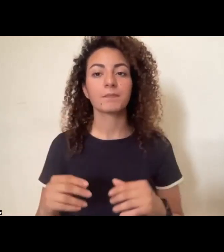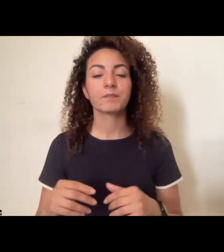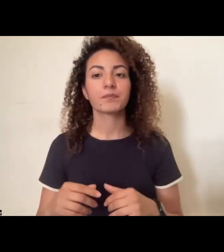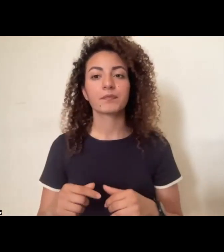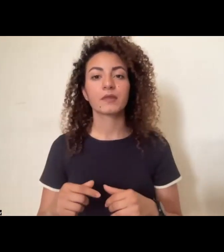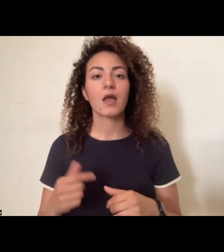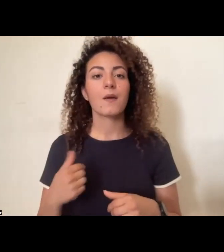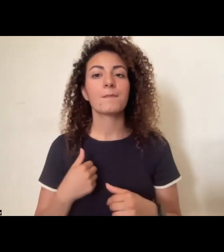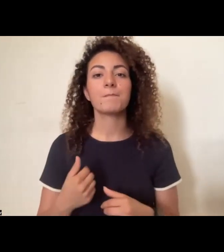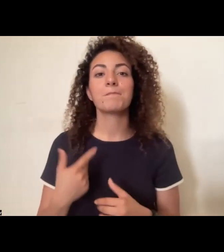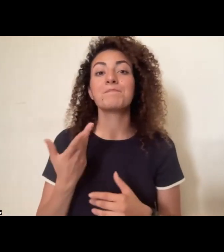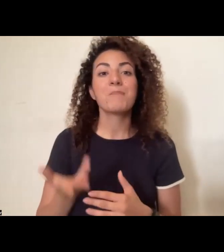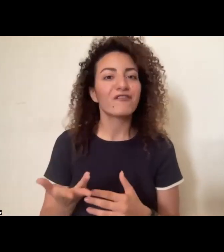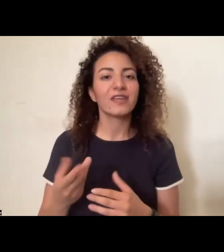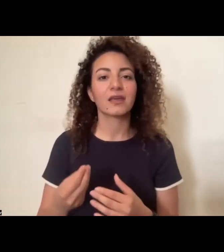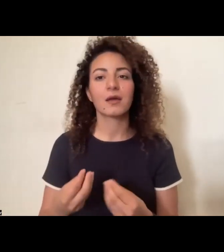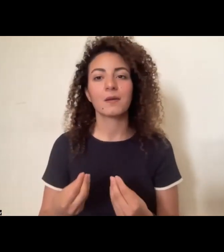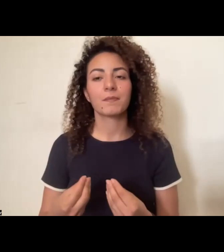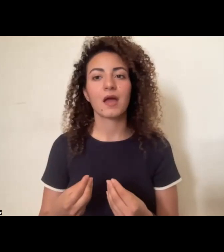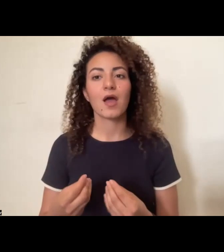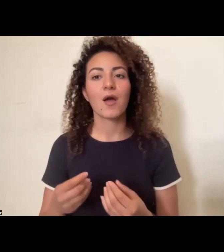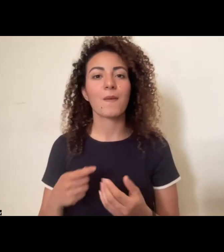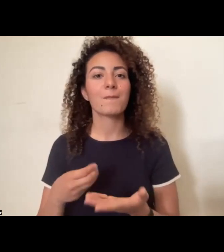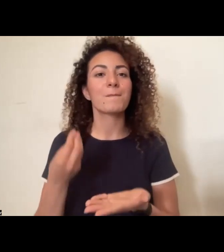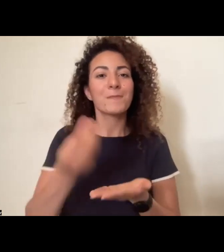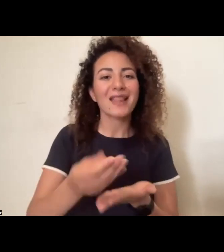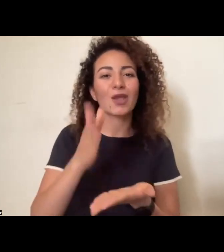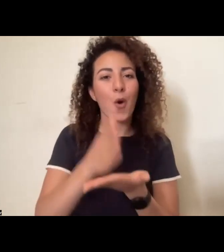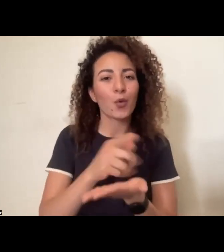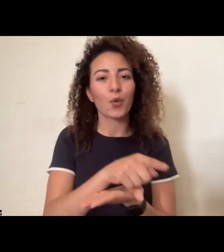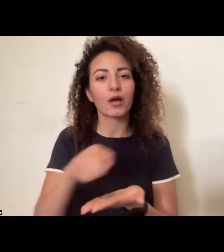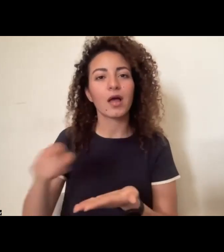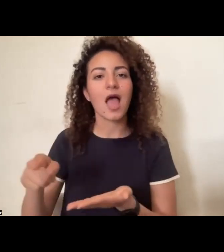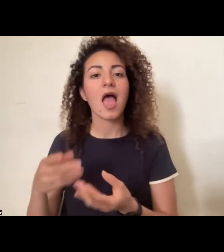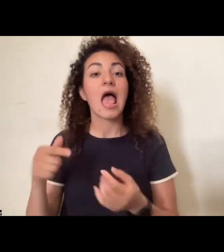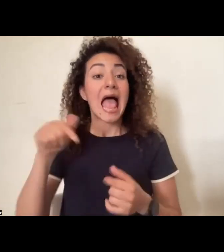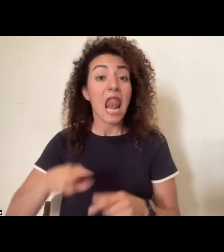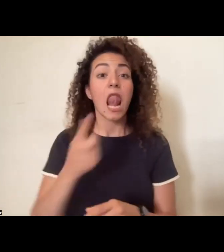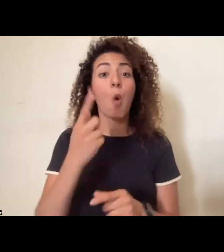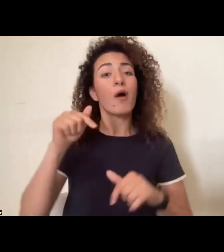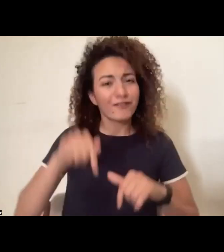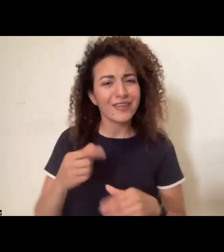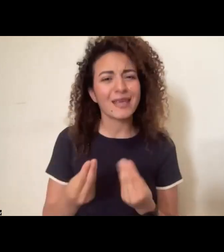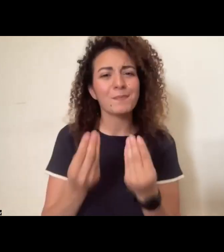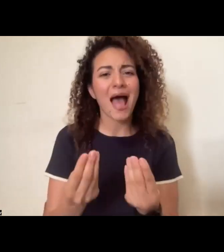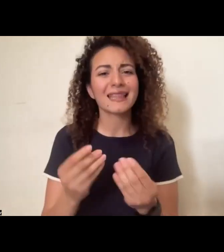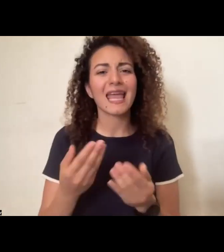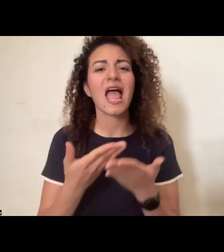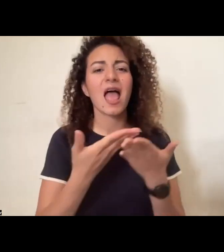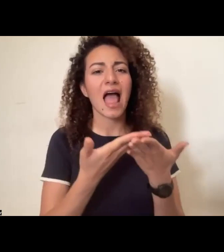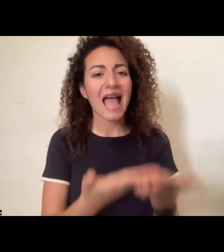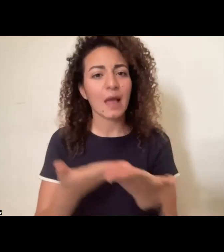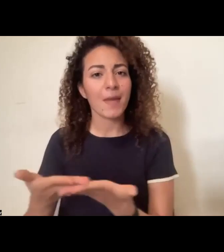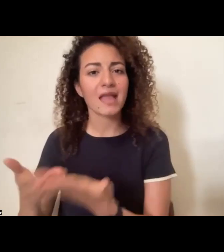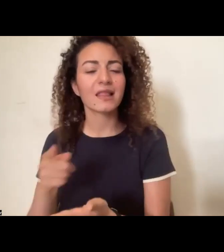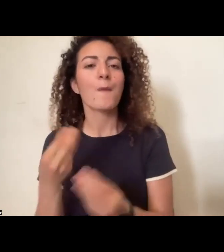if existent, when it existed, it has mostly taken the form of social assistance, of poverty targeting programs. The